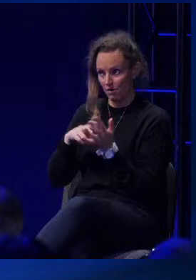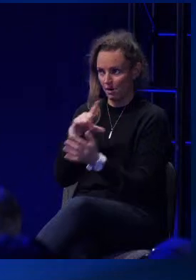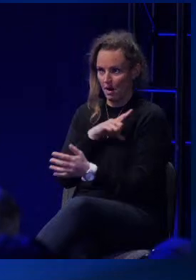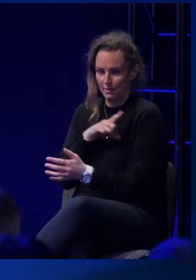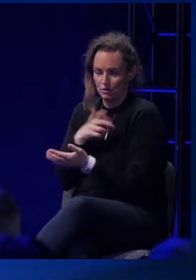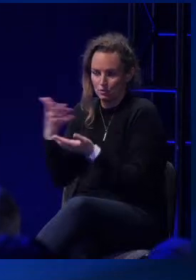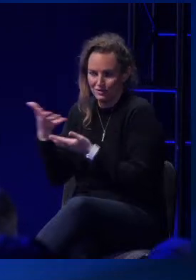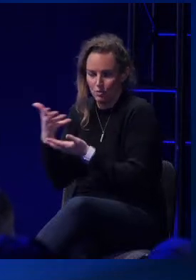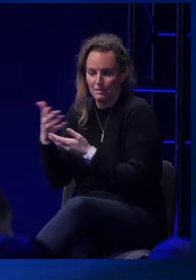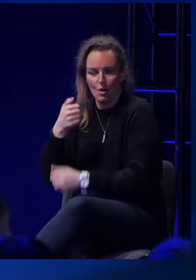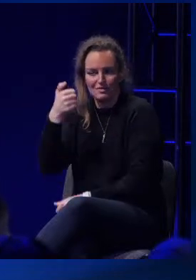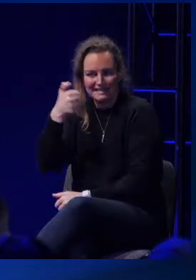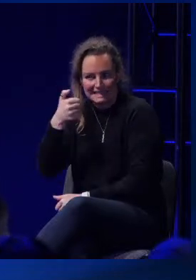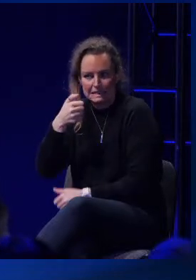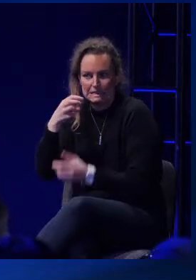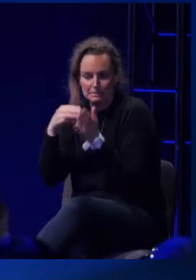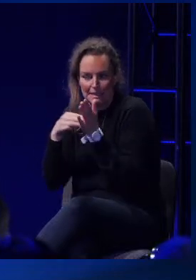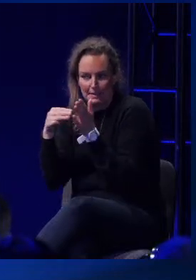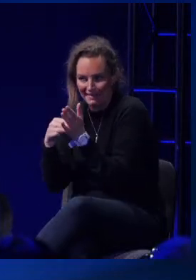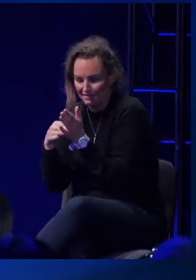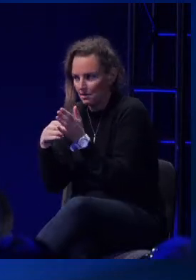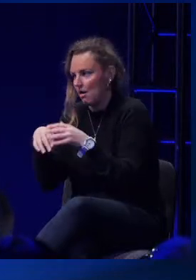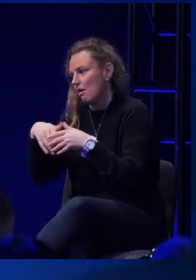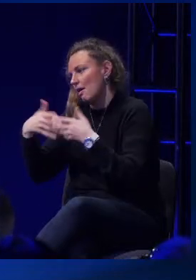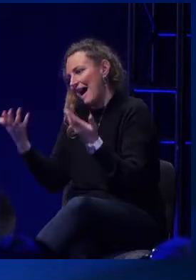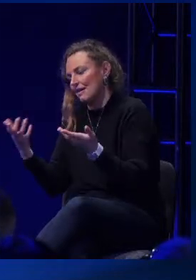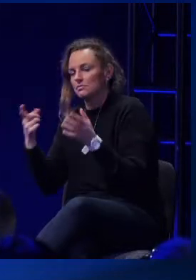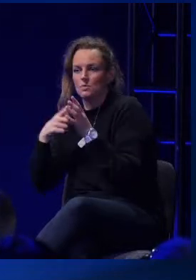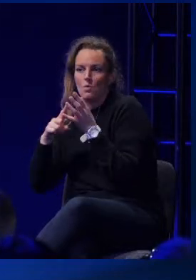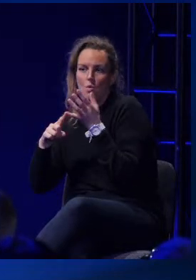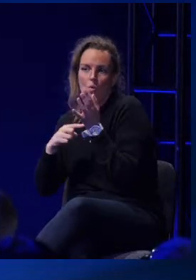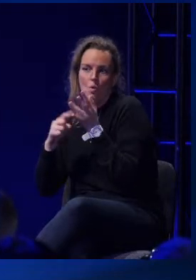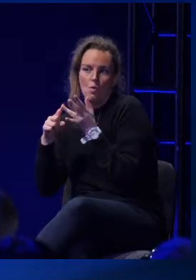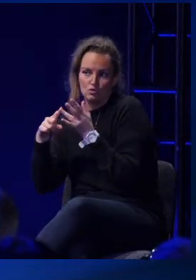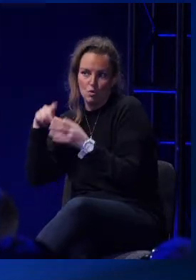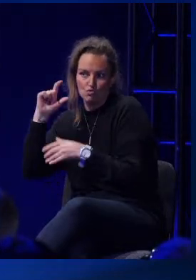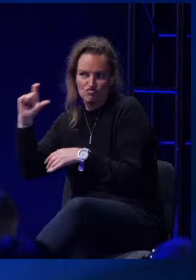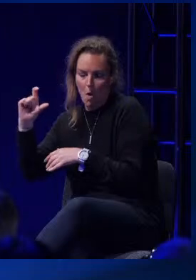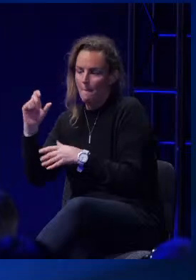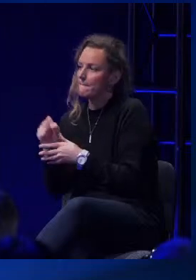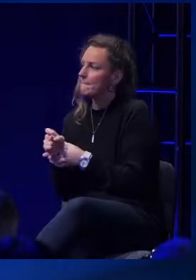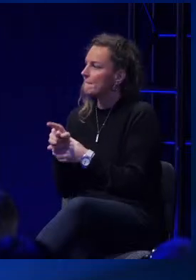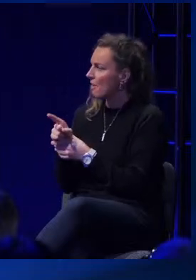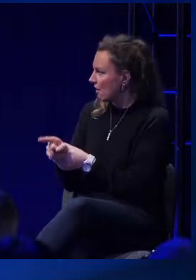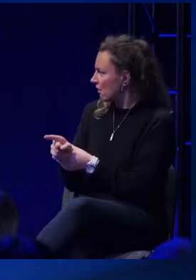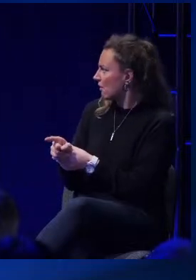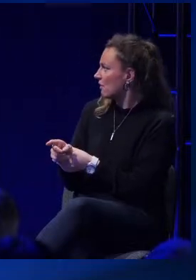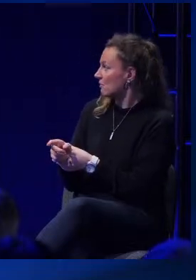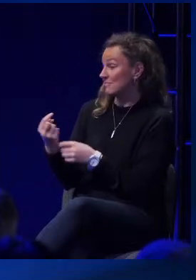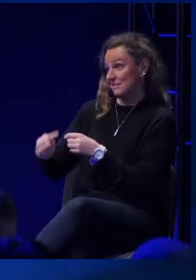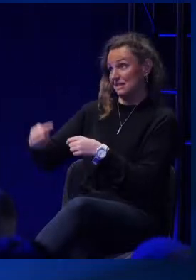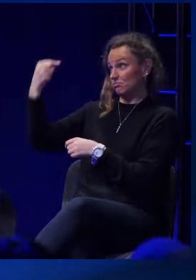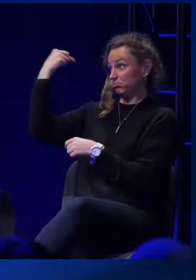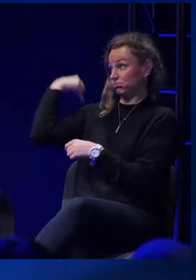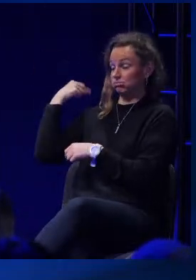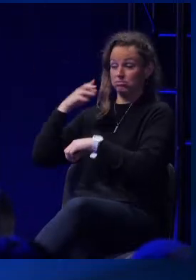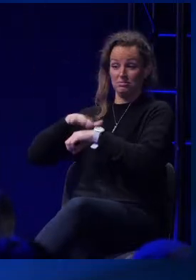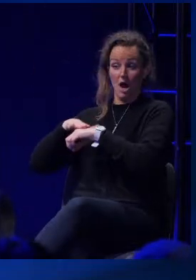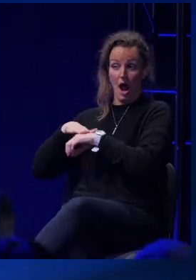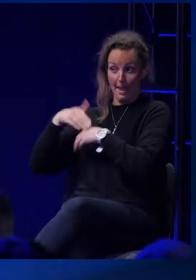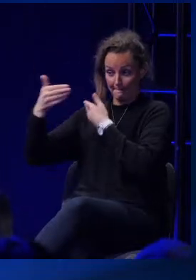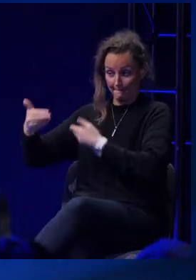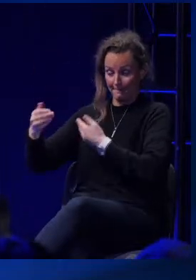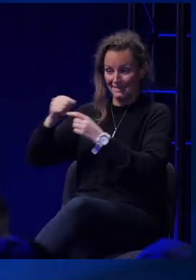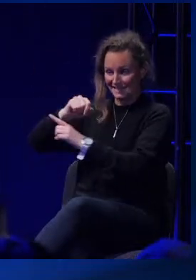the 16mm look and the autochrome aesthetic, the film takes place in the 40s, and I'm wondering, how did you